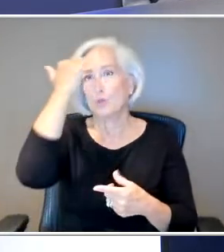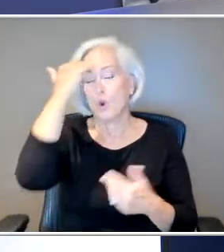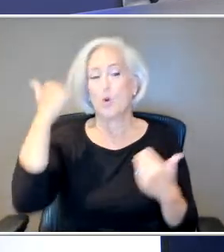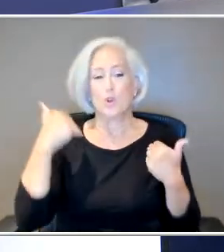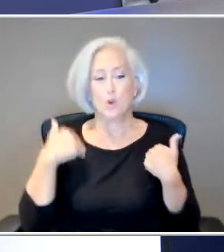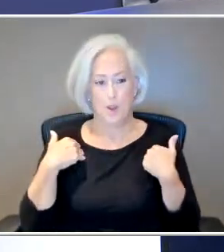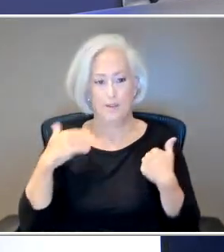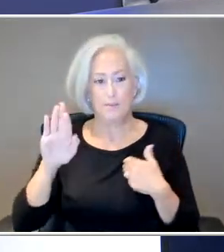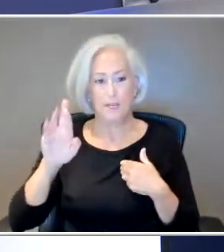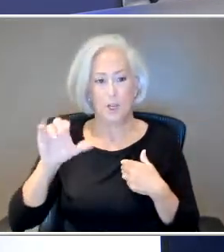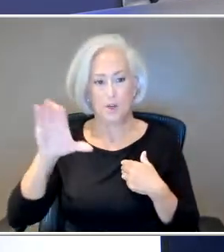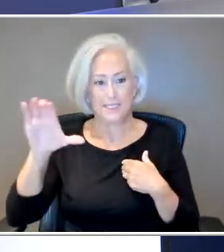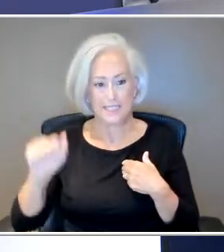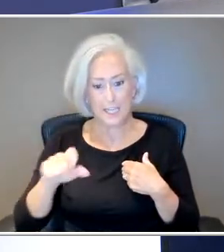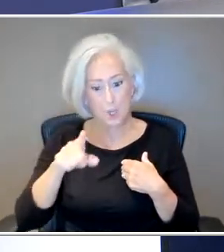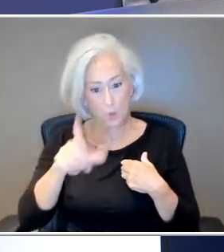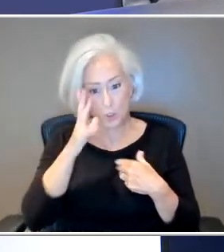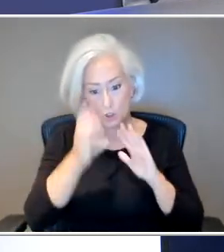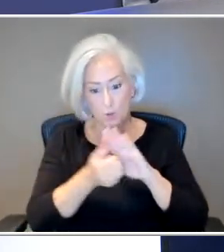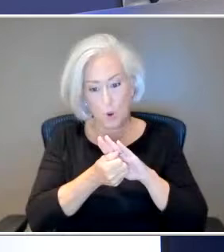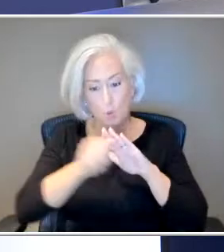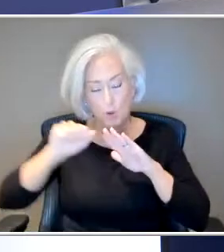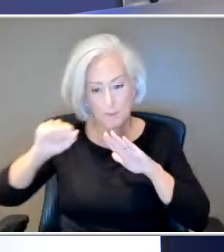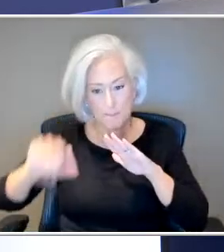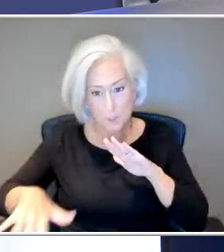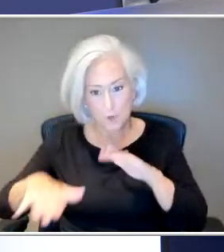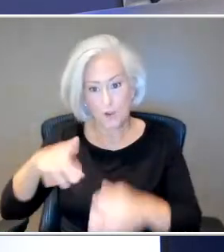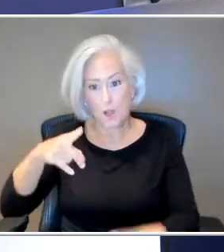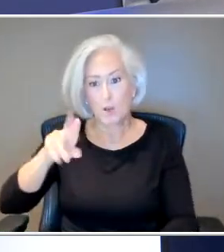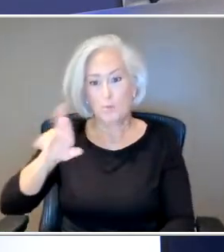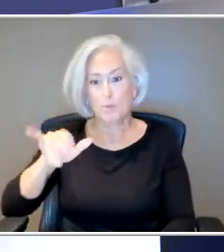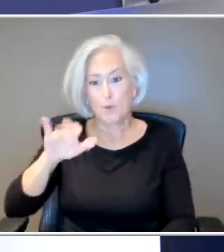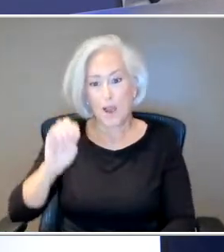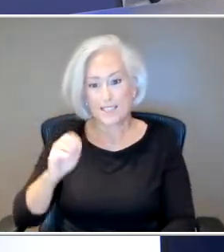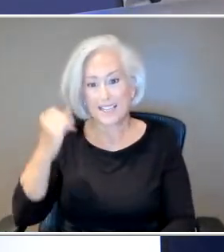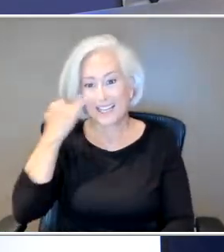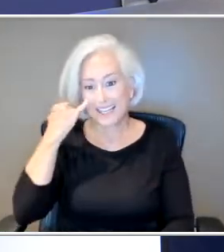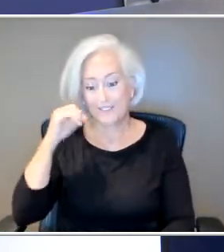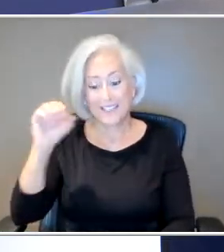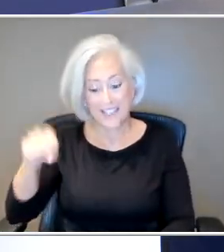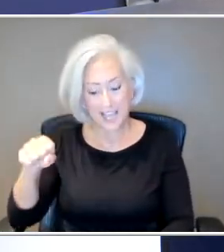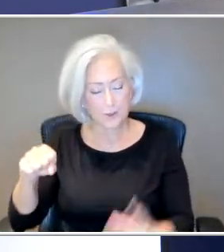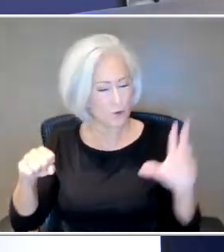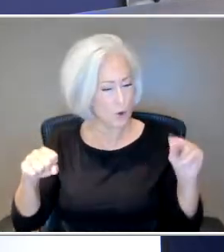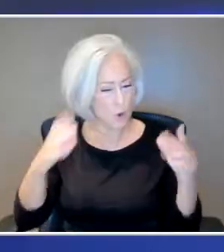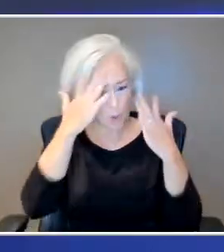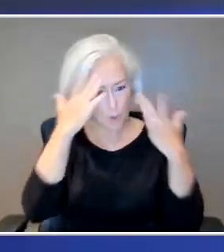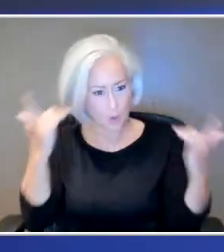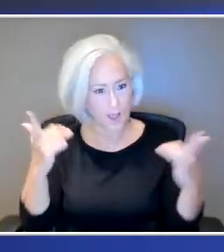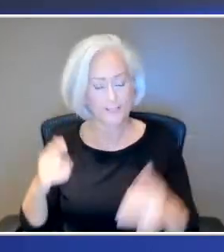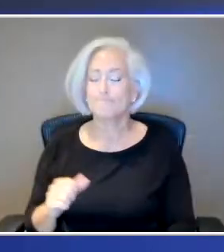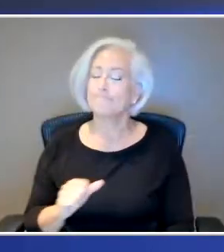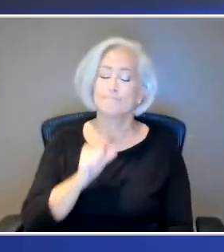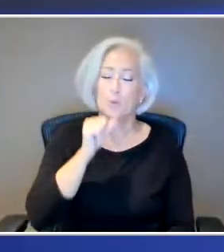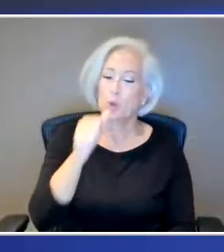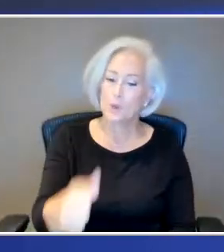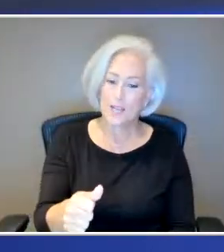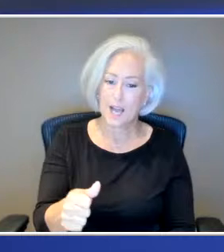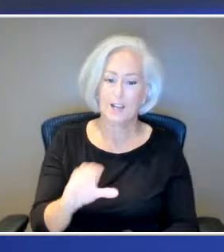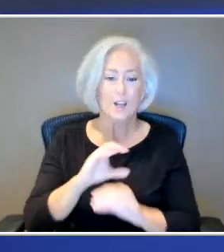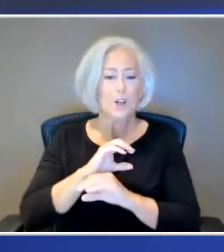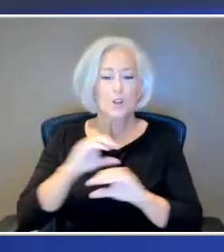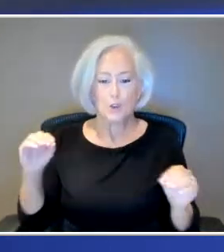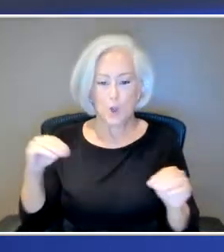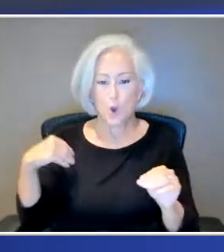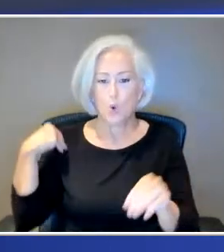consider taking the prostate out? And if so, why? And if not, why? So no, we wouldn't. So there's no genetic predisposition where I'd say,